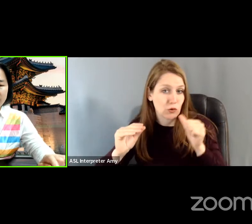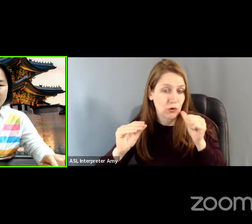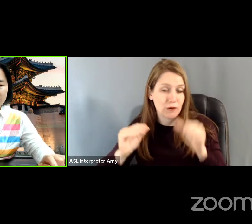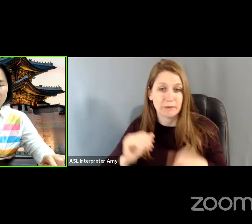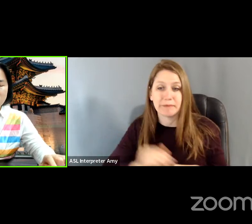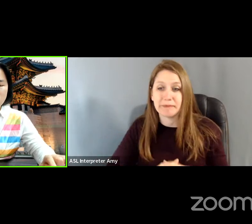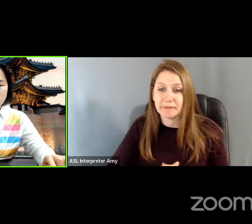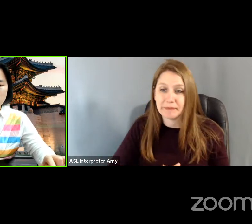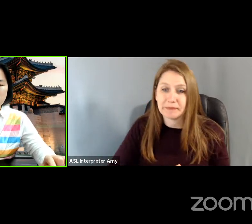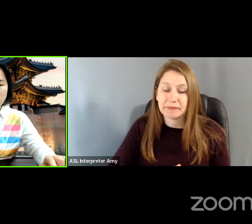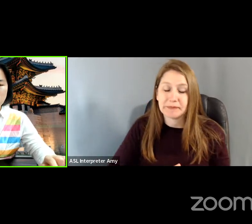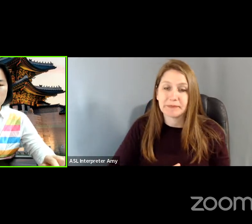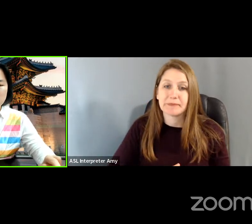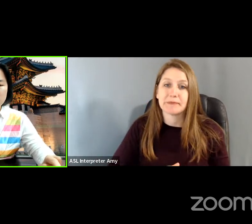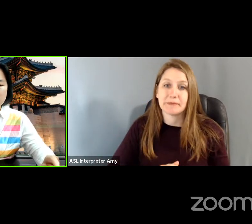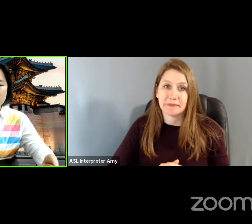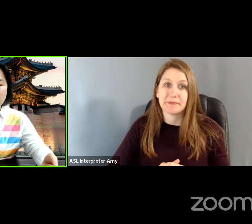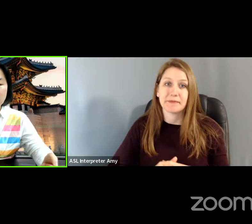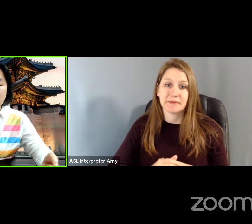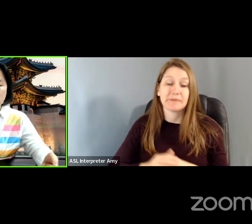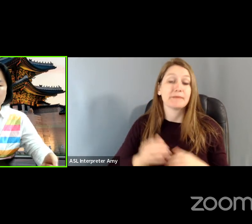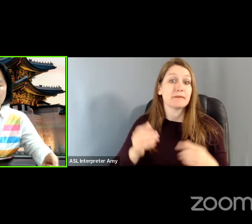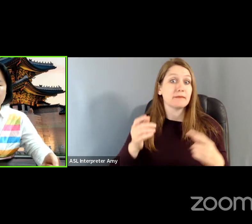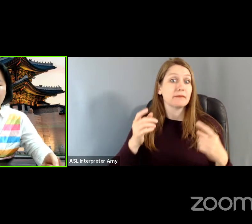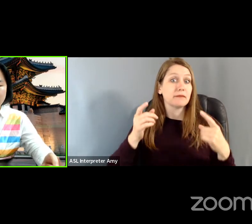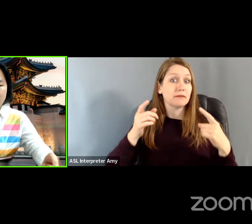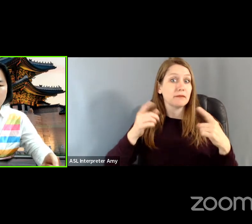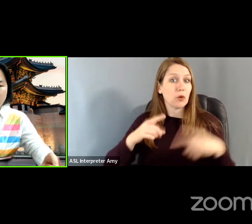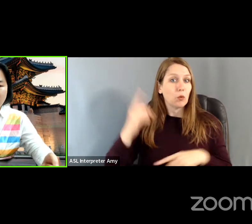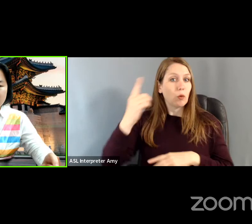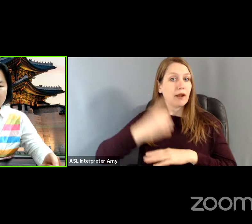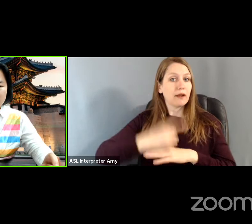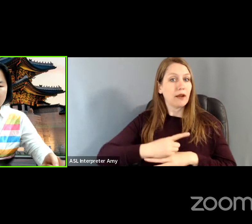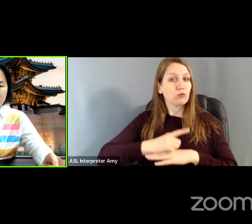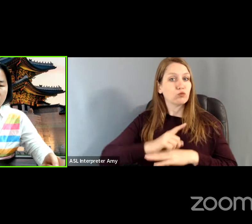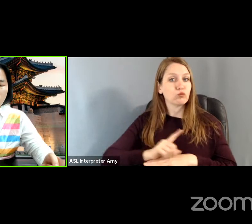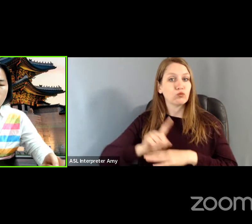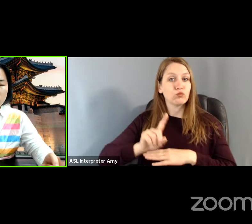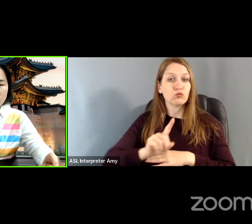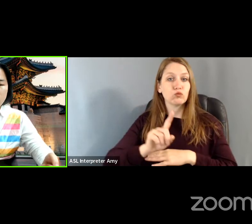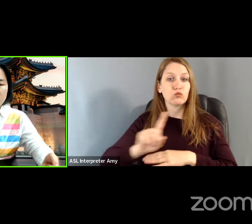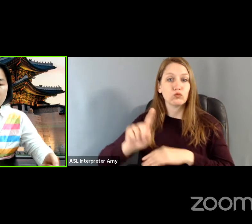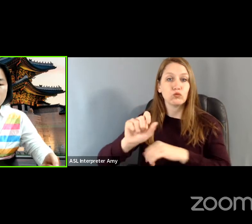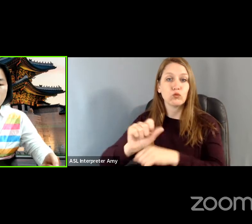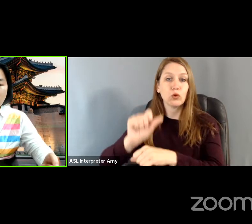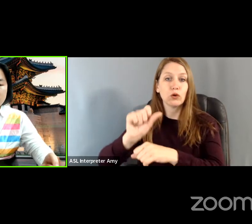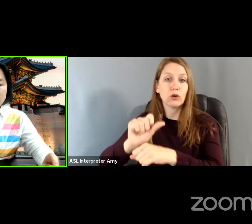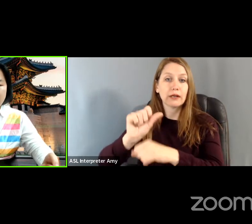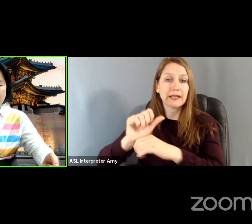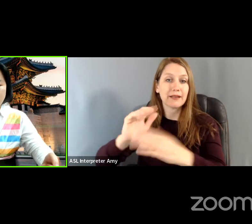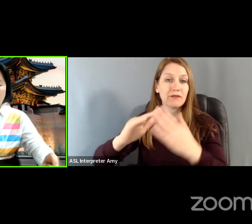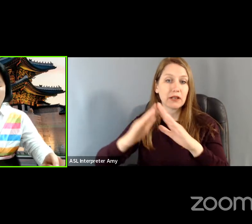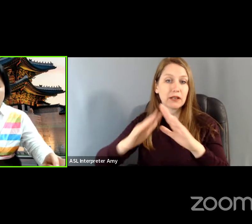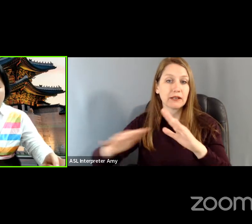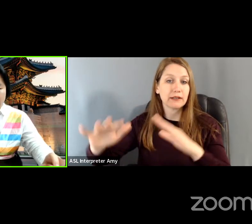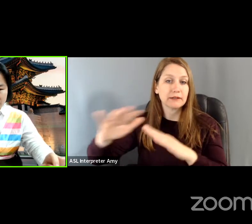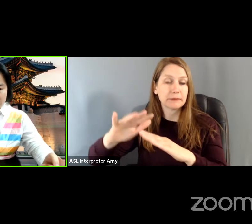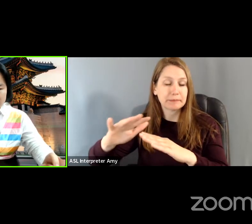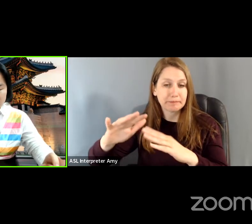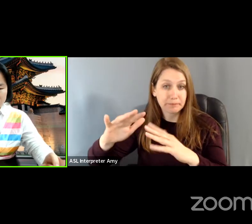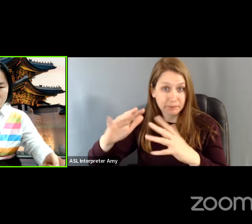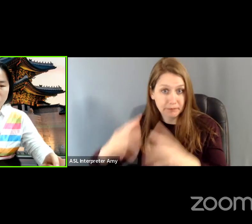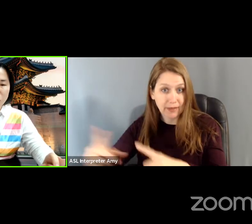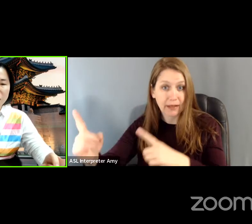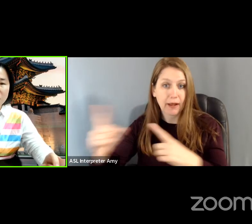One day, she went to work in the village and came back with a big rice cake on her